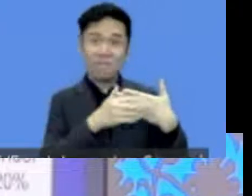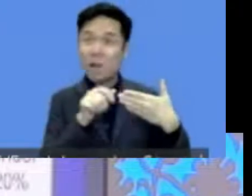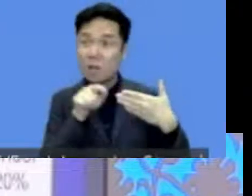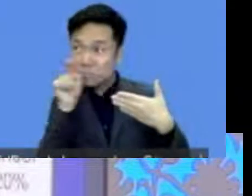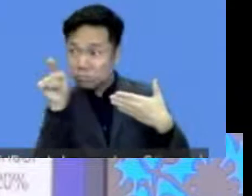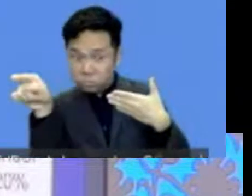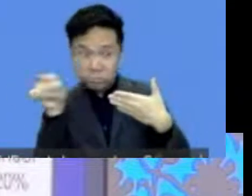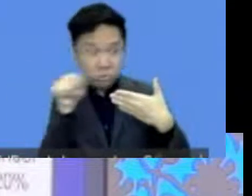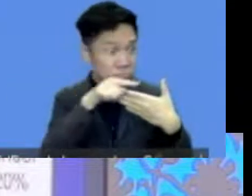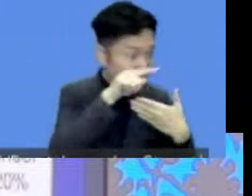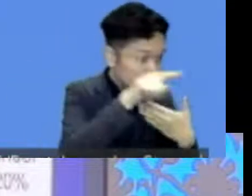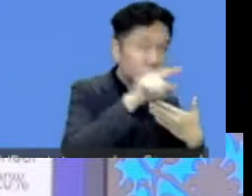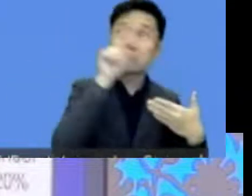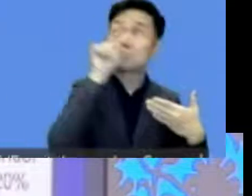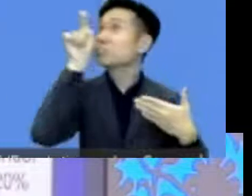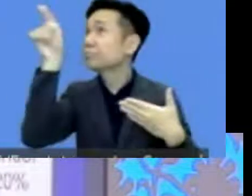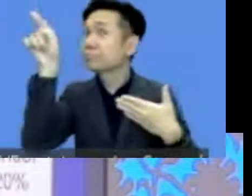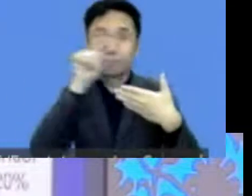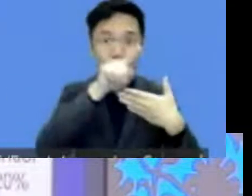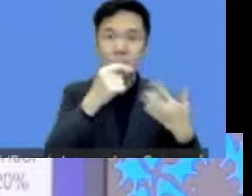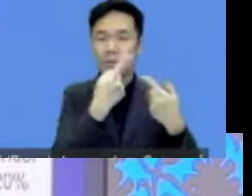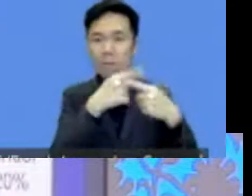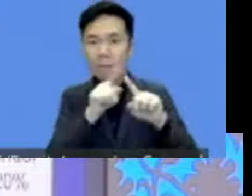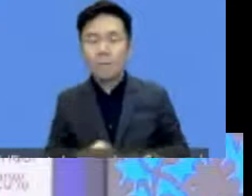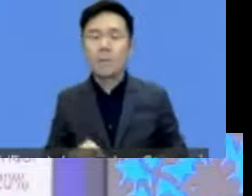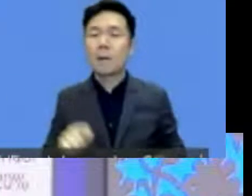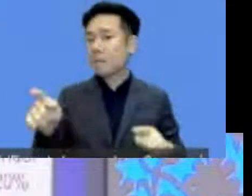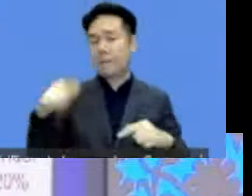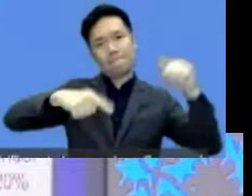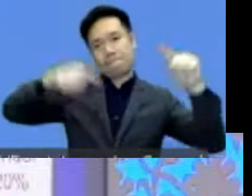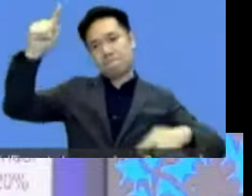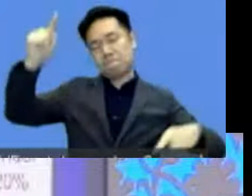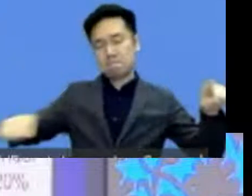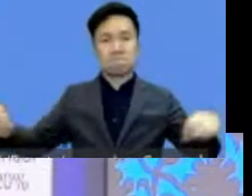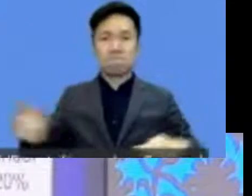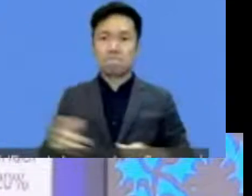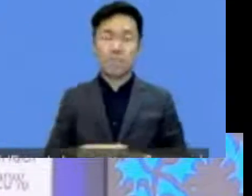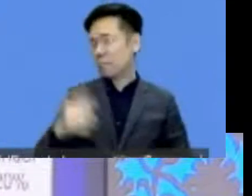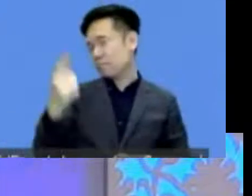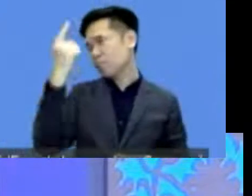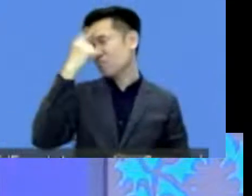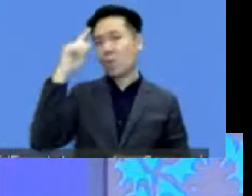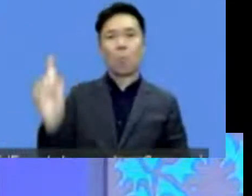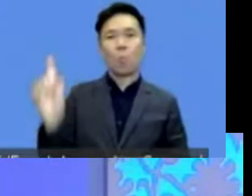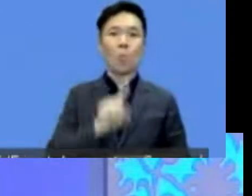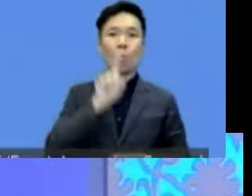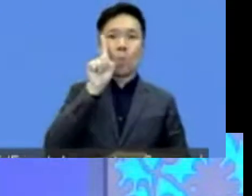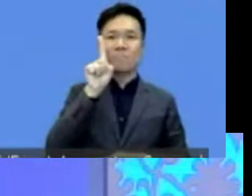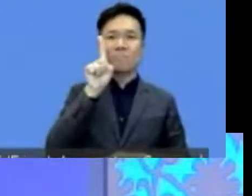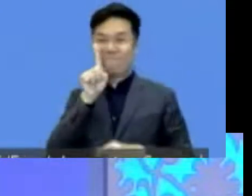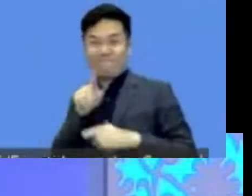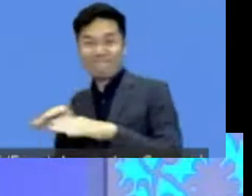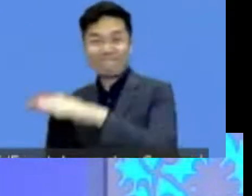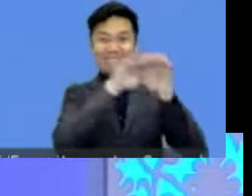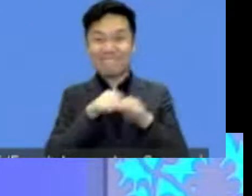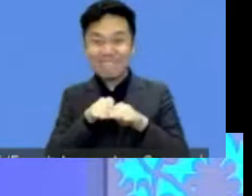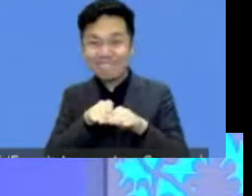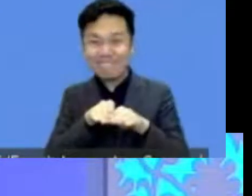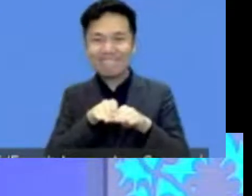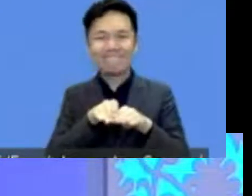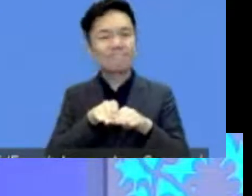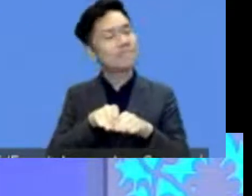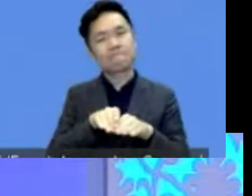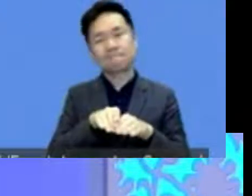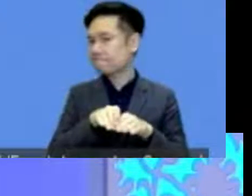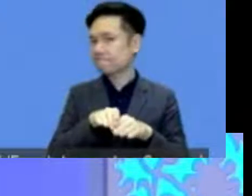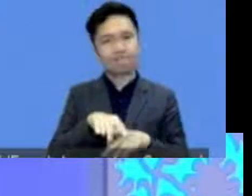assure that it doesn't grow, rather it gets lower and lower. So what's the way